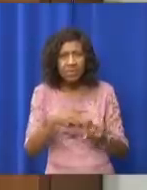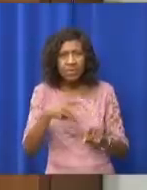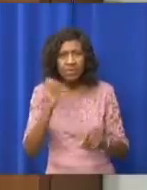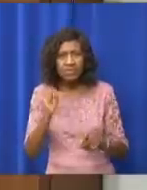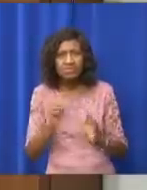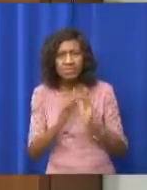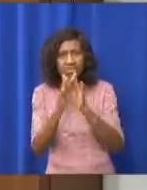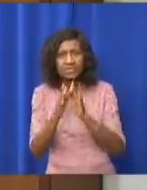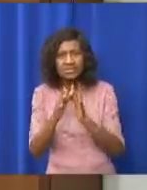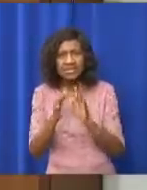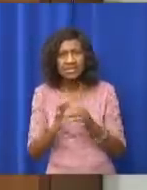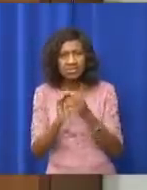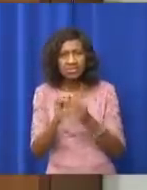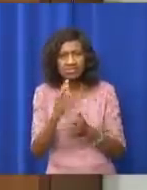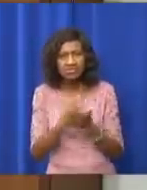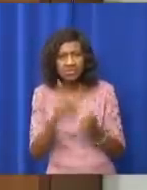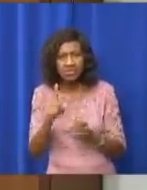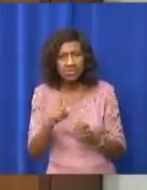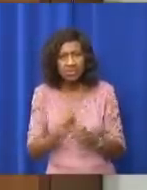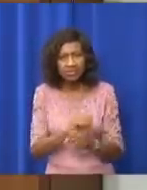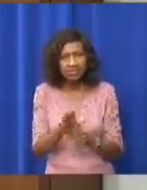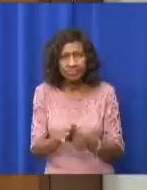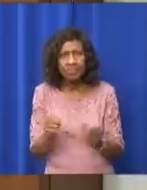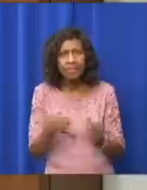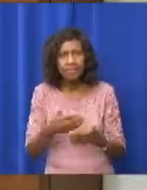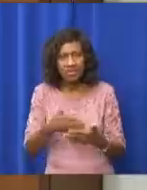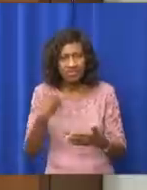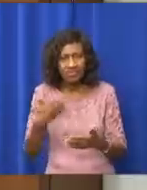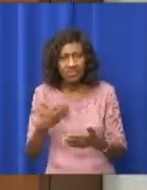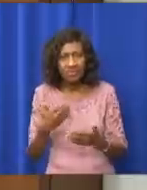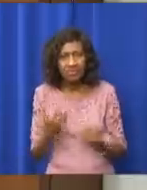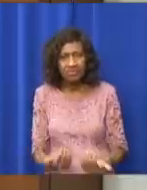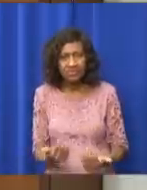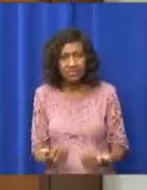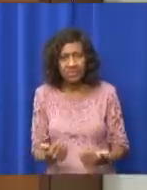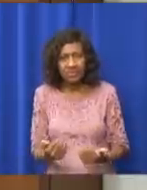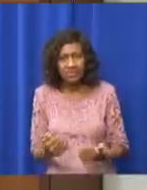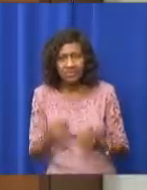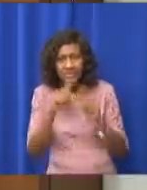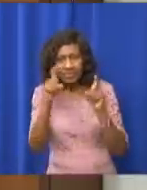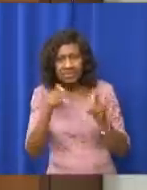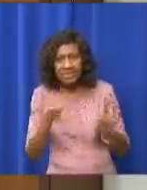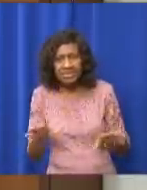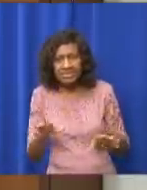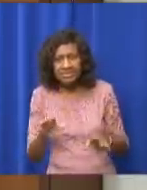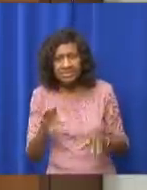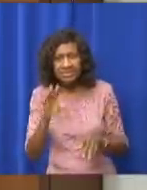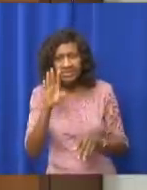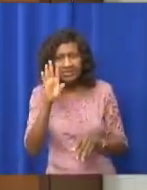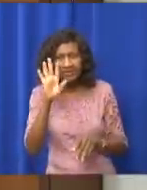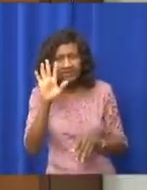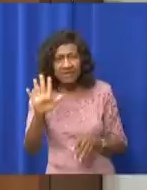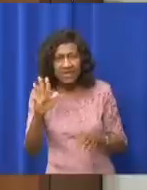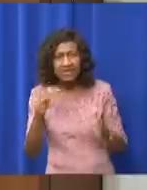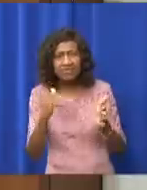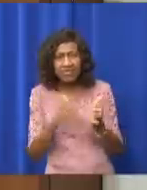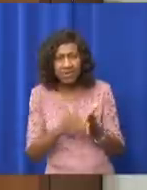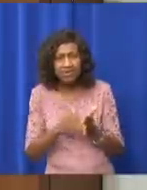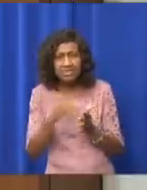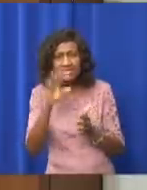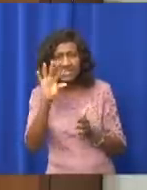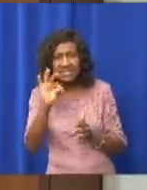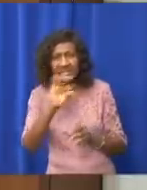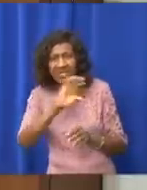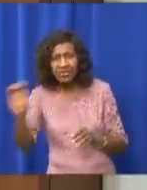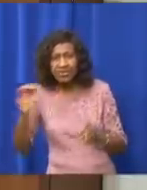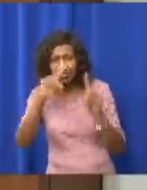known positive case. I think my math shows that that brings the total tests in Cayman to 5,900. We have a